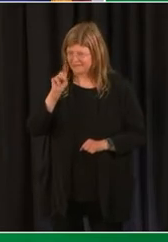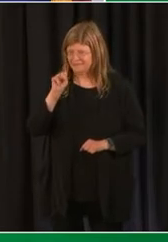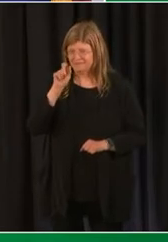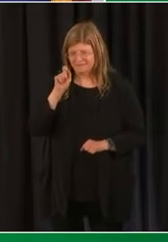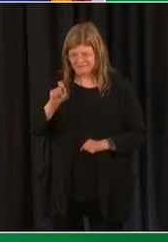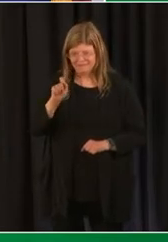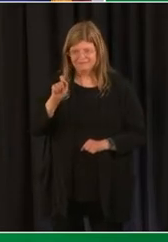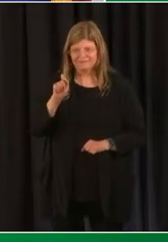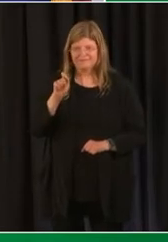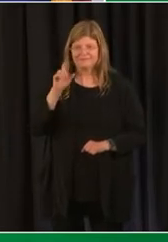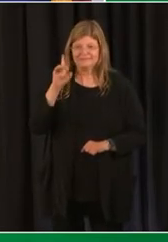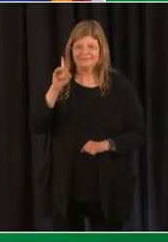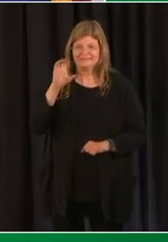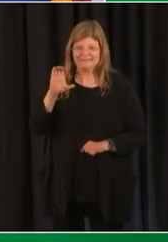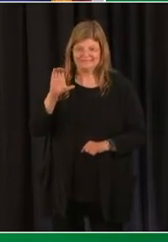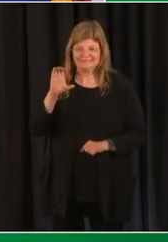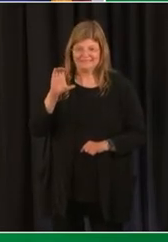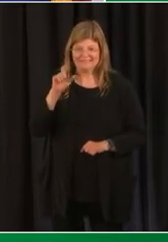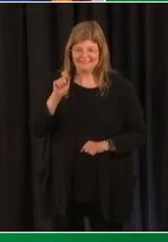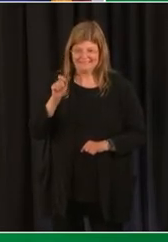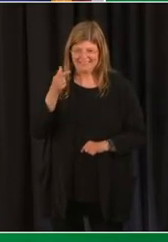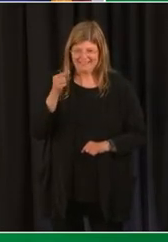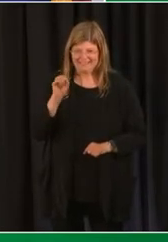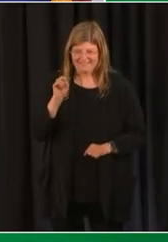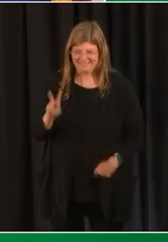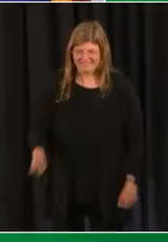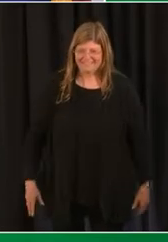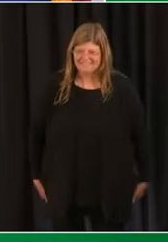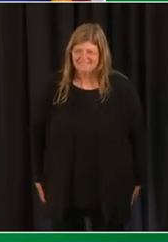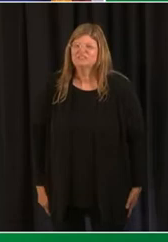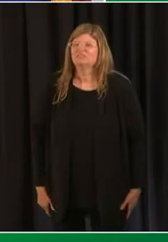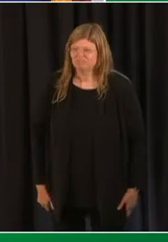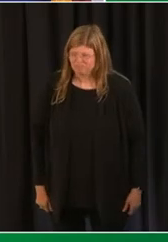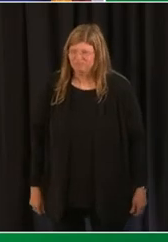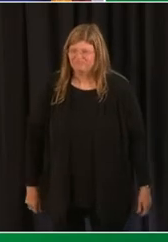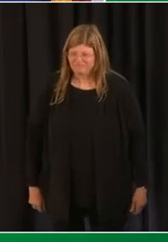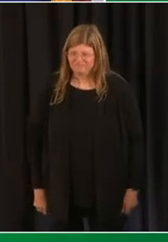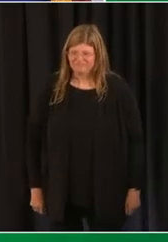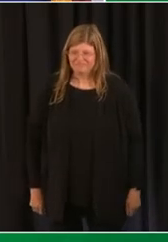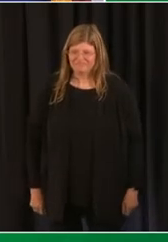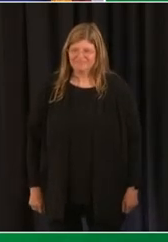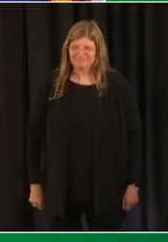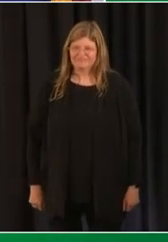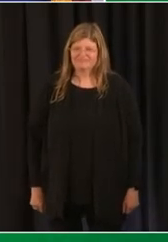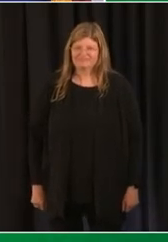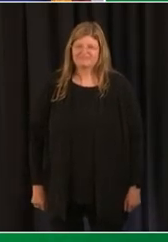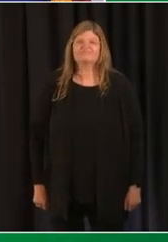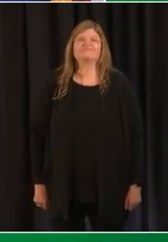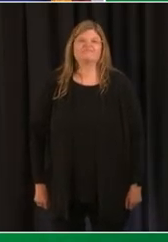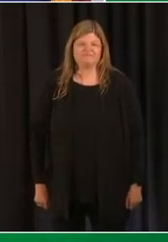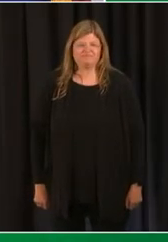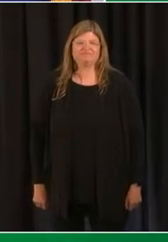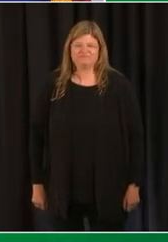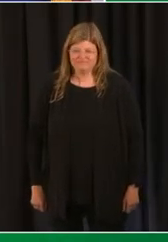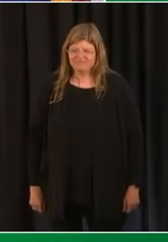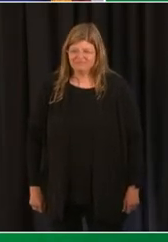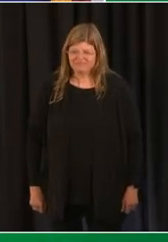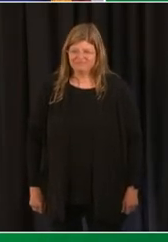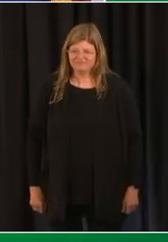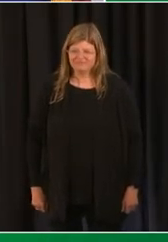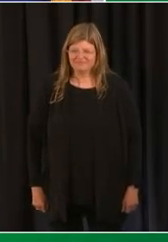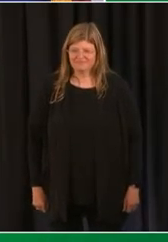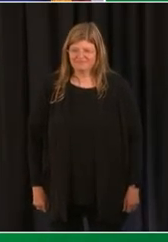you to make an appointment at one of the slots for the upcoming week. But first and foremost, what you have to